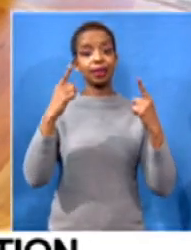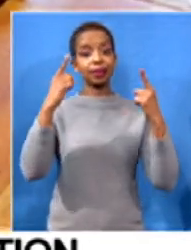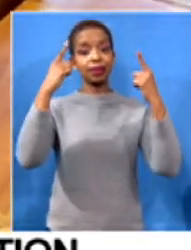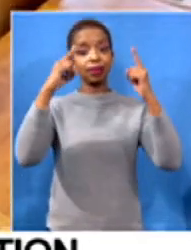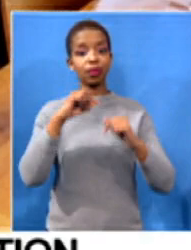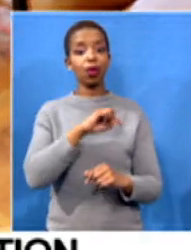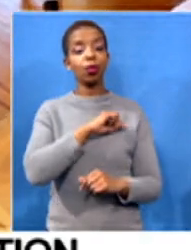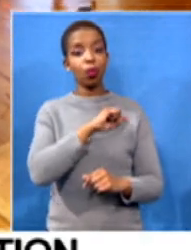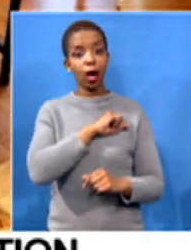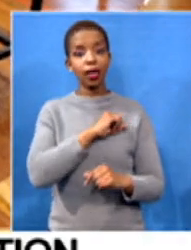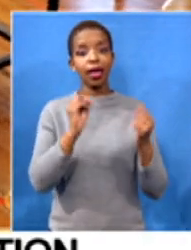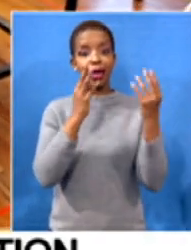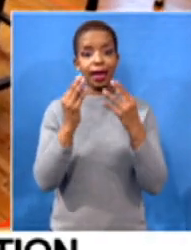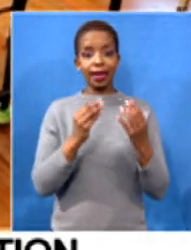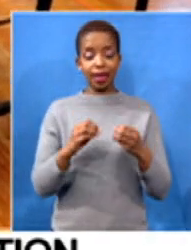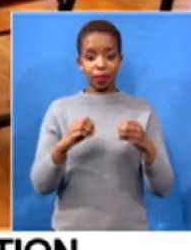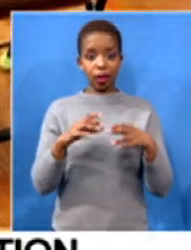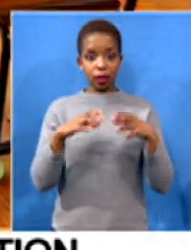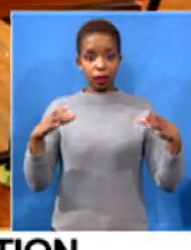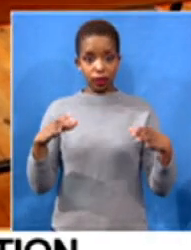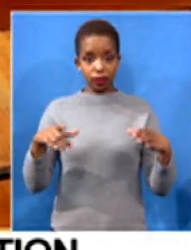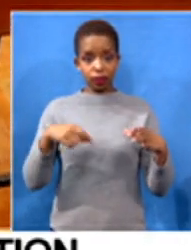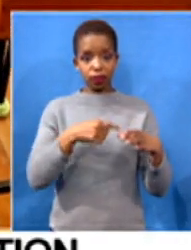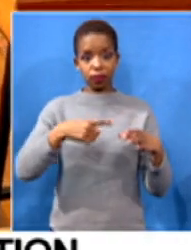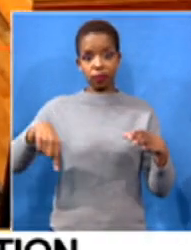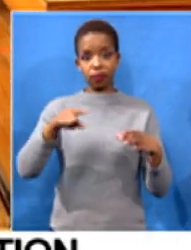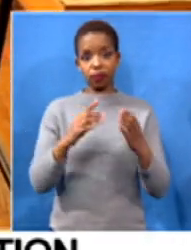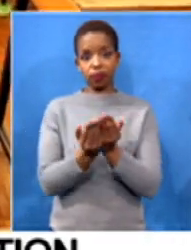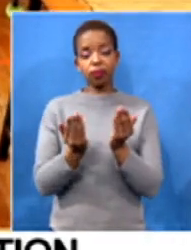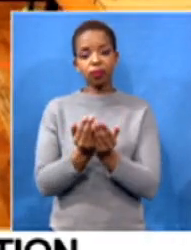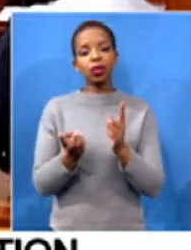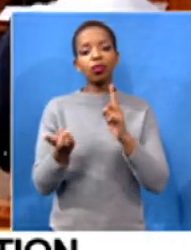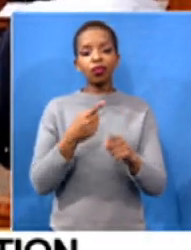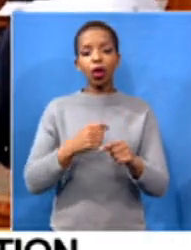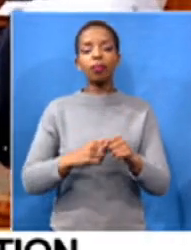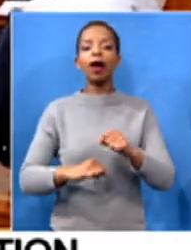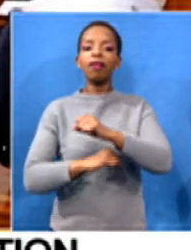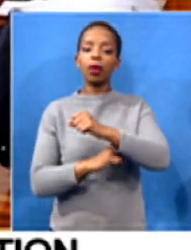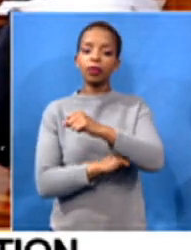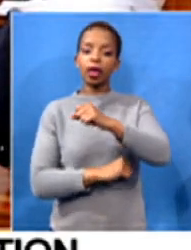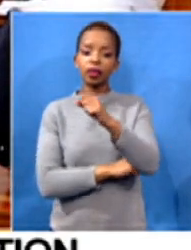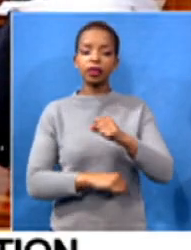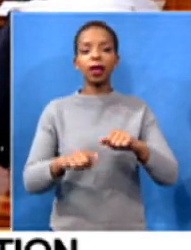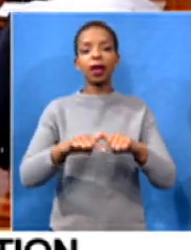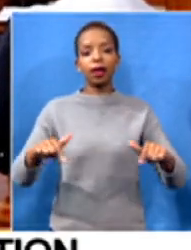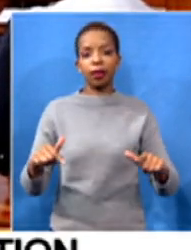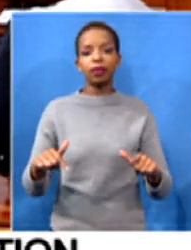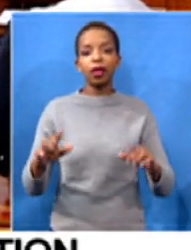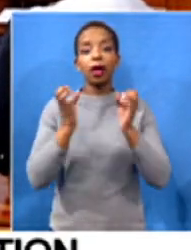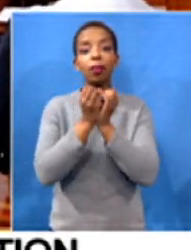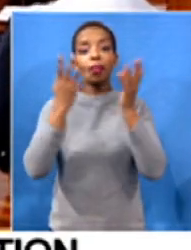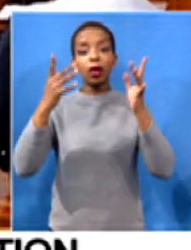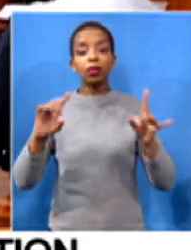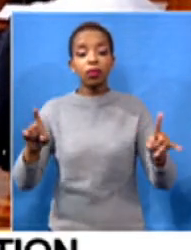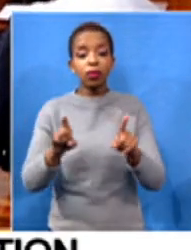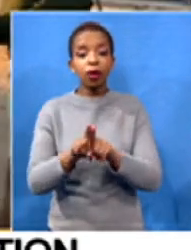the proportion of bachelor's passes from the low-income schools. So more than half of the bachelor's passes, in other words, people